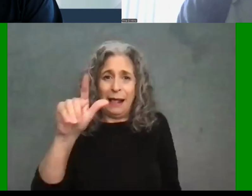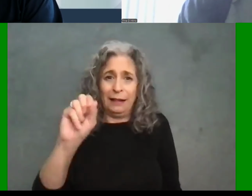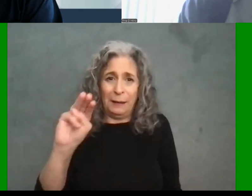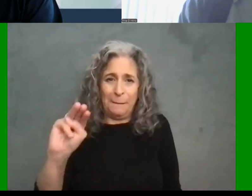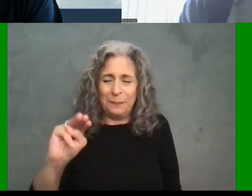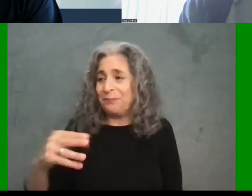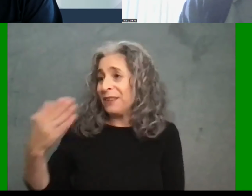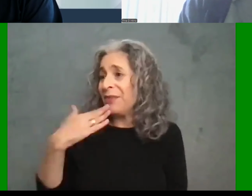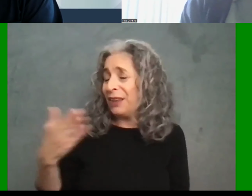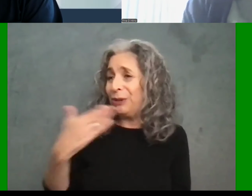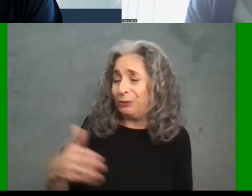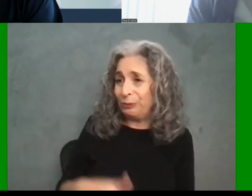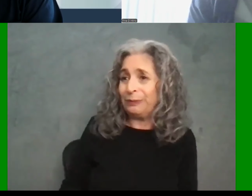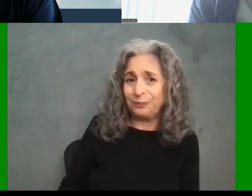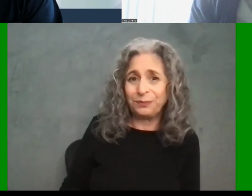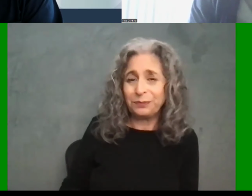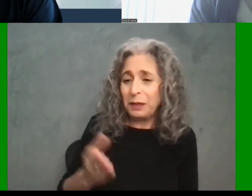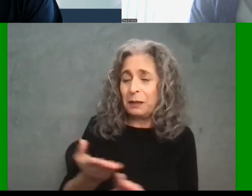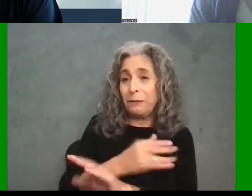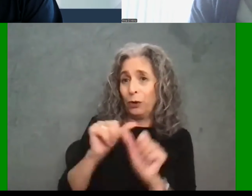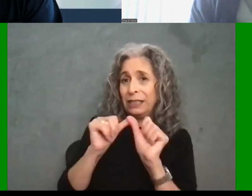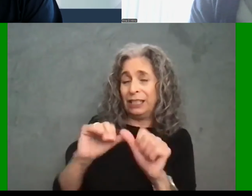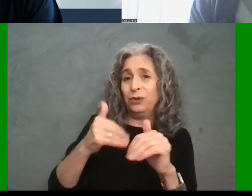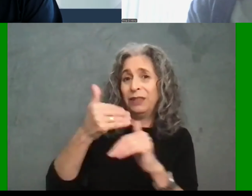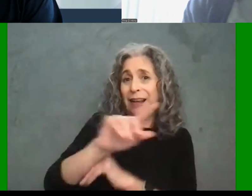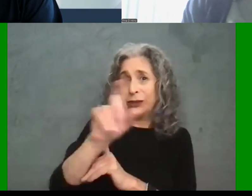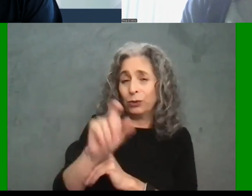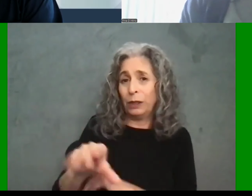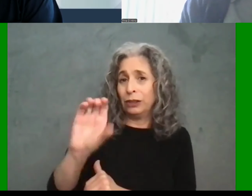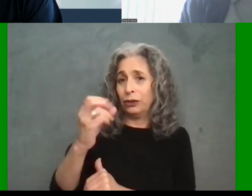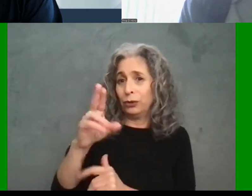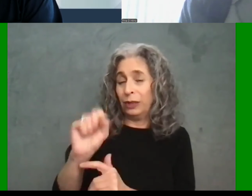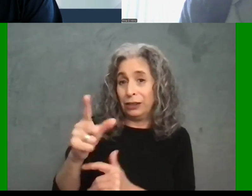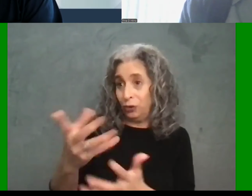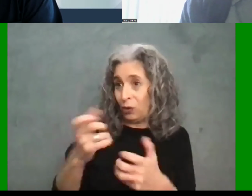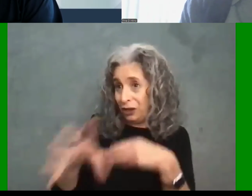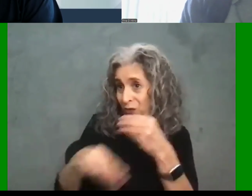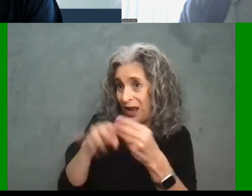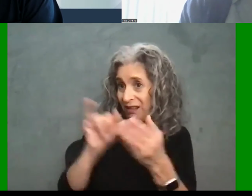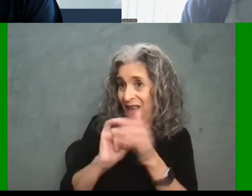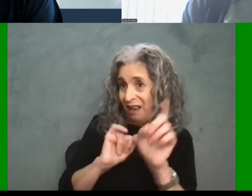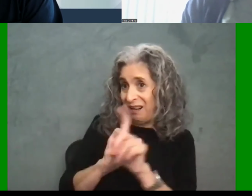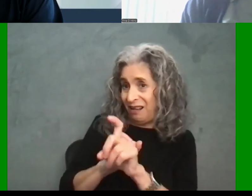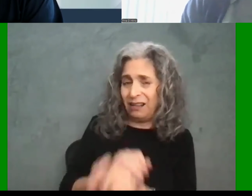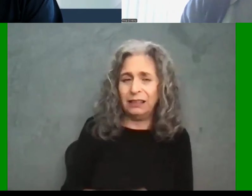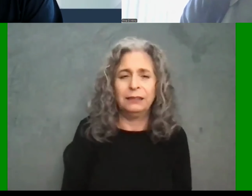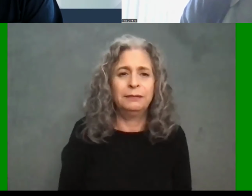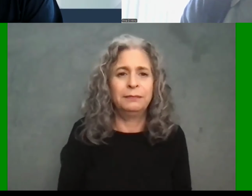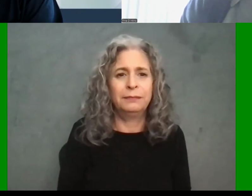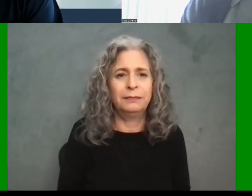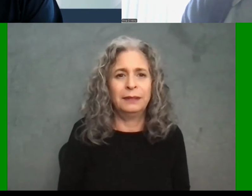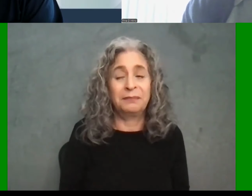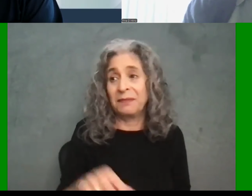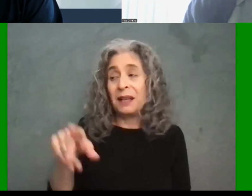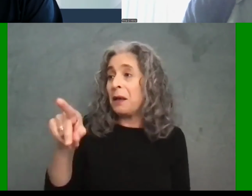Thank you. Uh, Before we go on to the next question, Chris, was there anything that you wanted to add? Pina covered